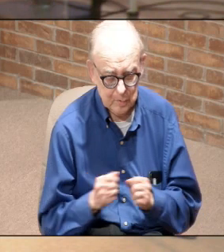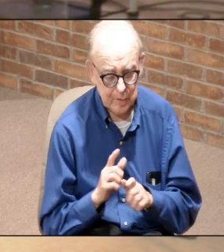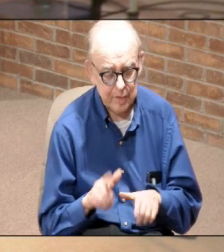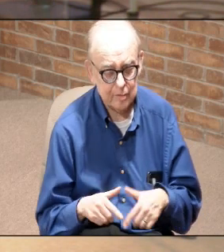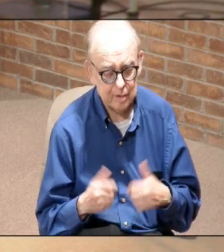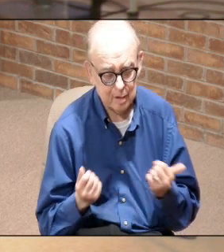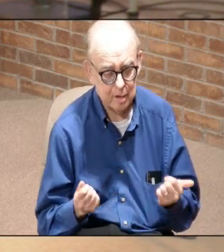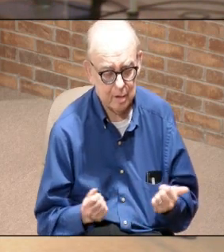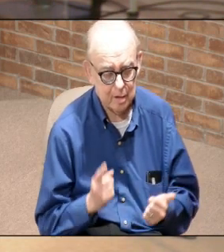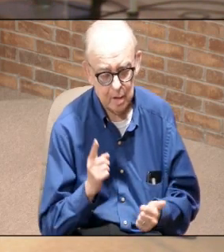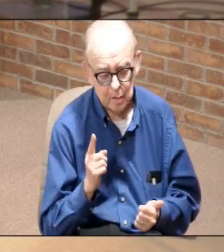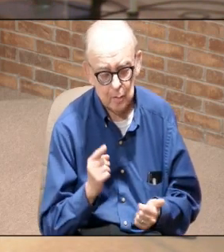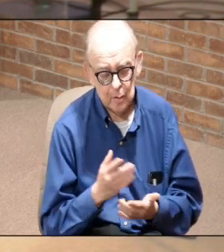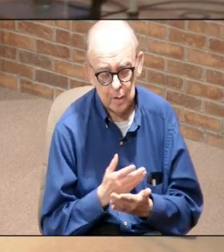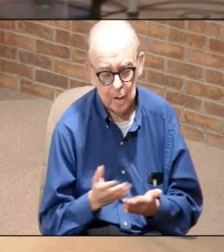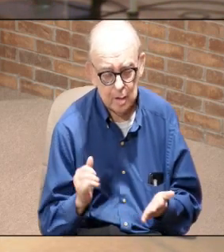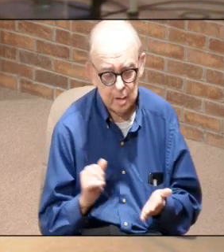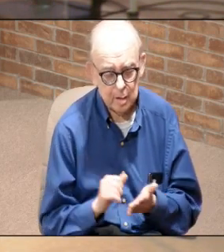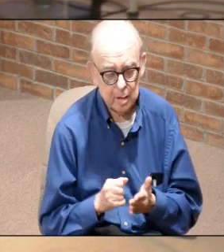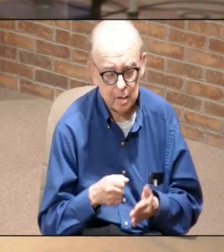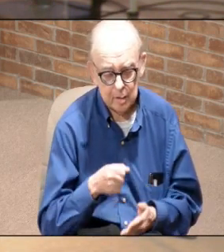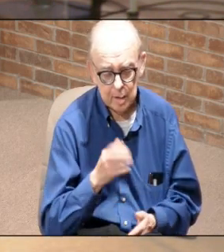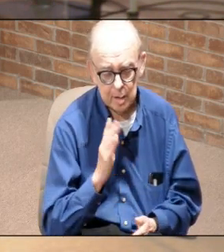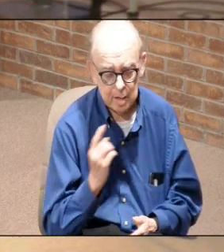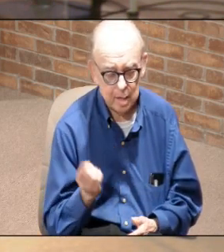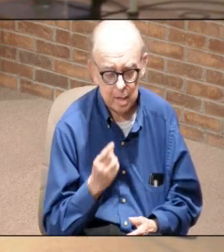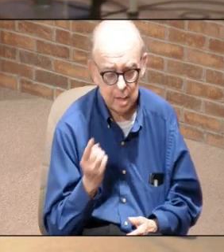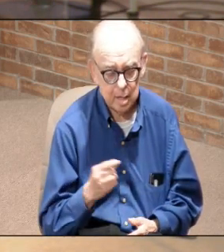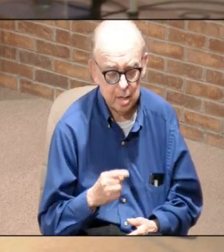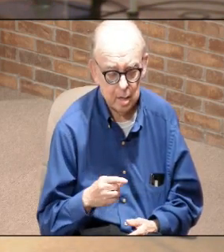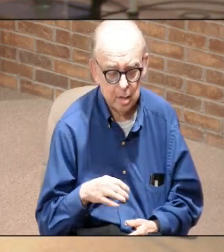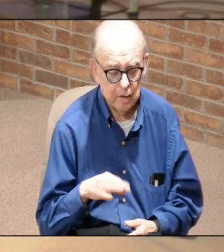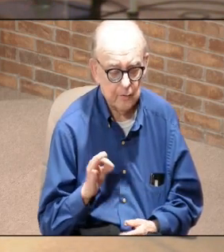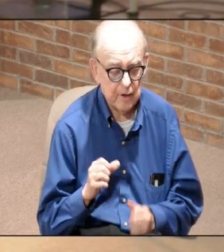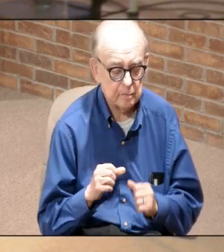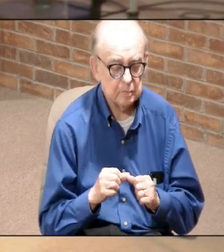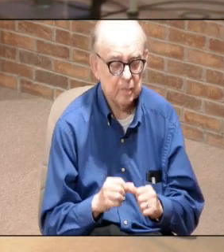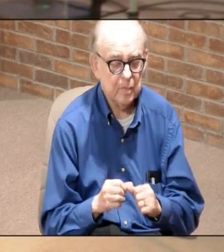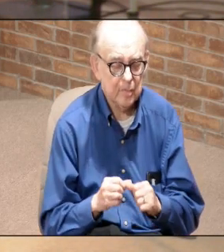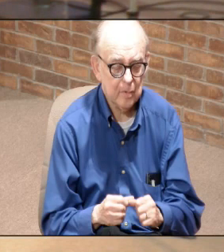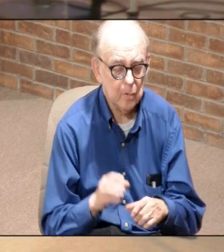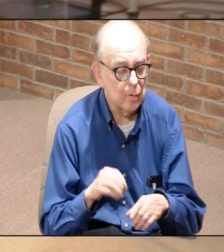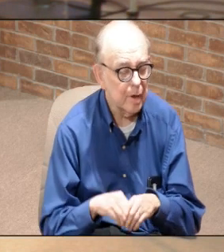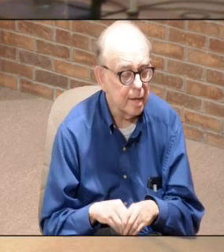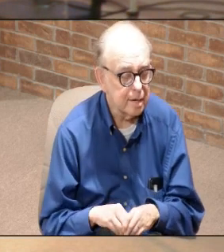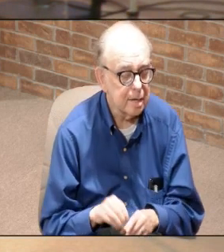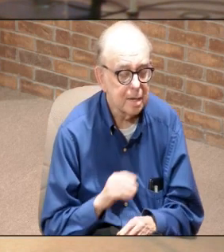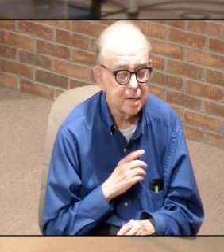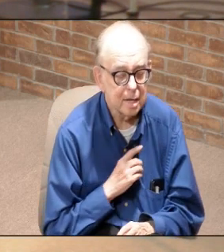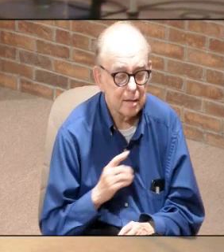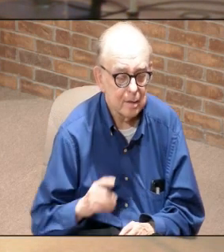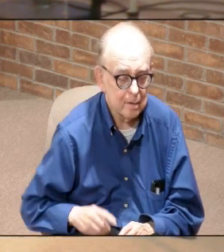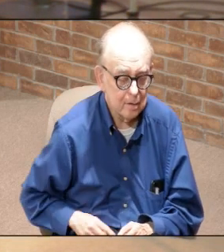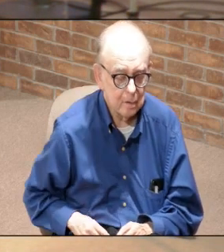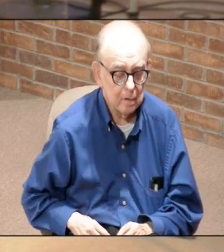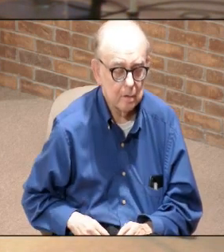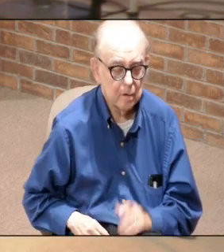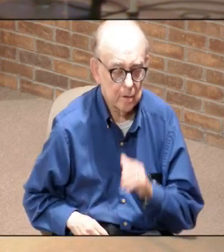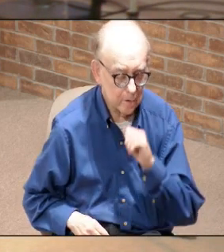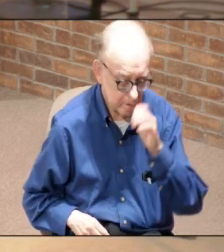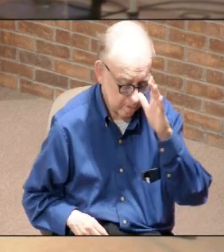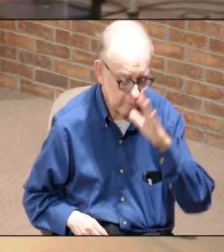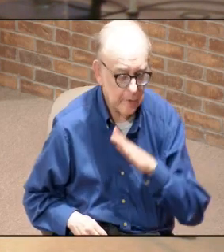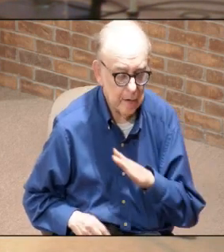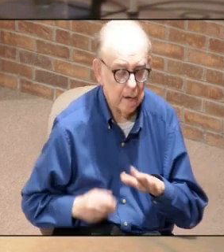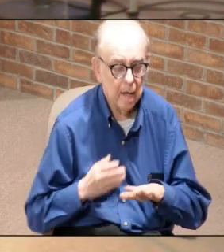life, there was one thing that God always found consistent in David. He was a man